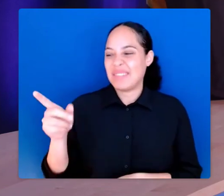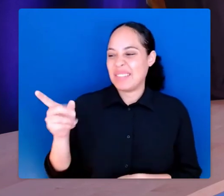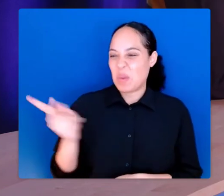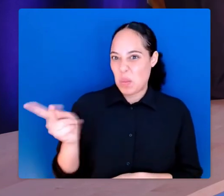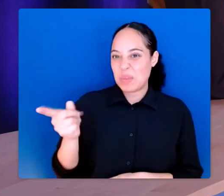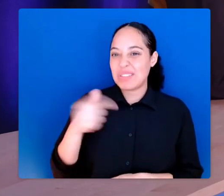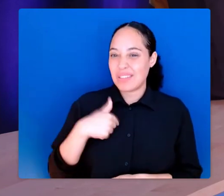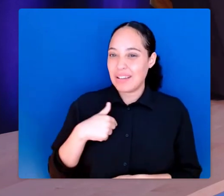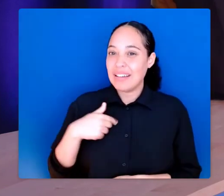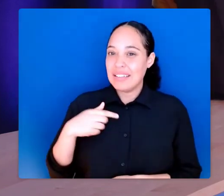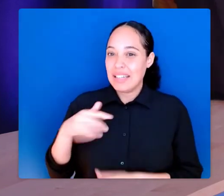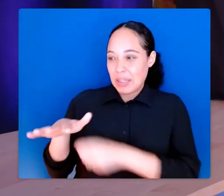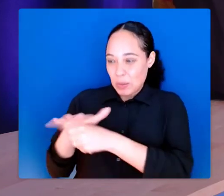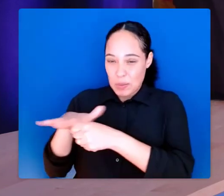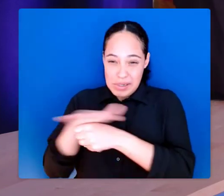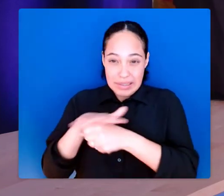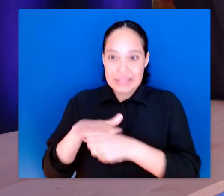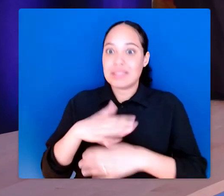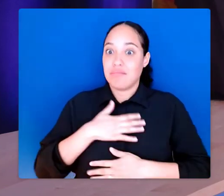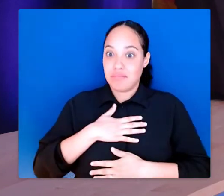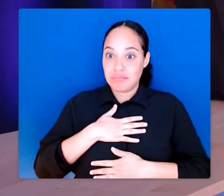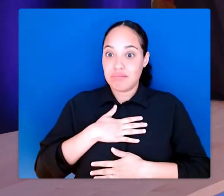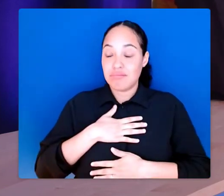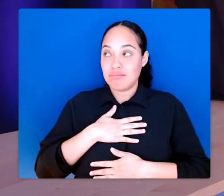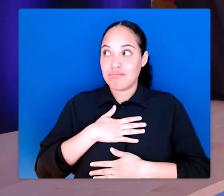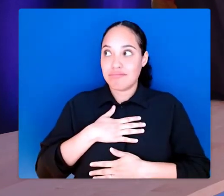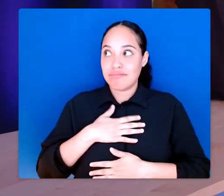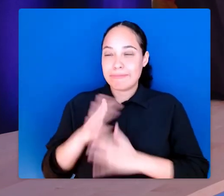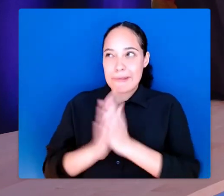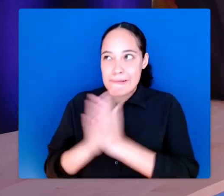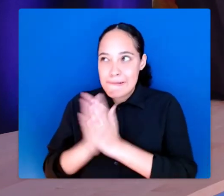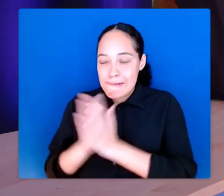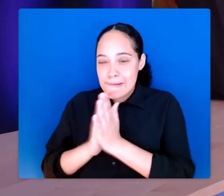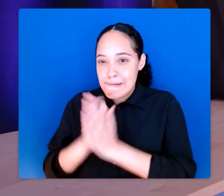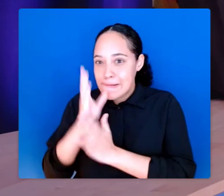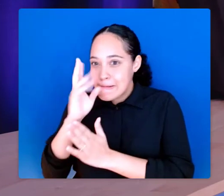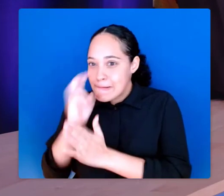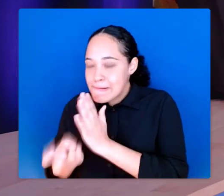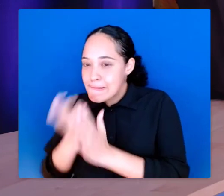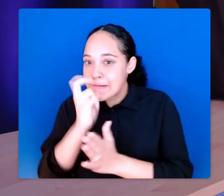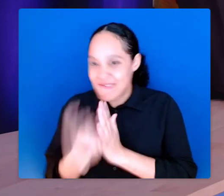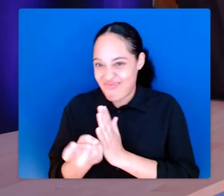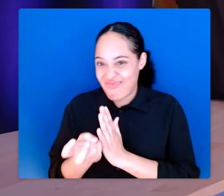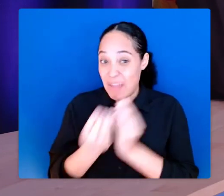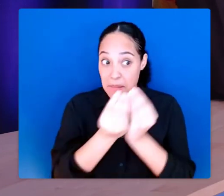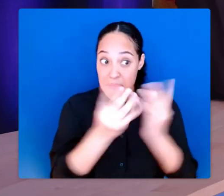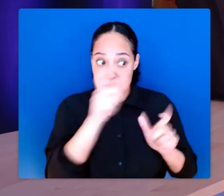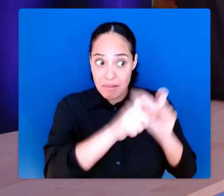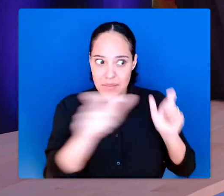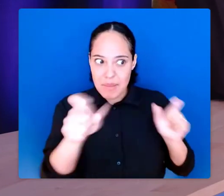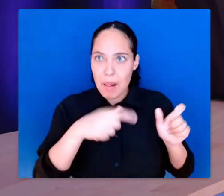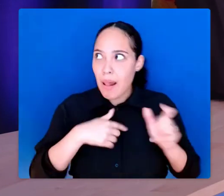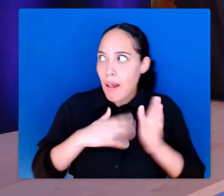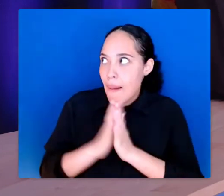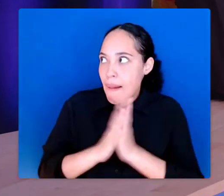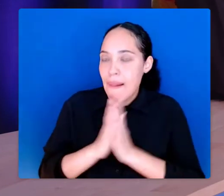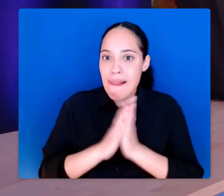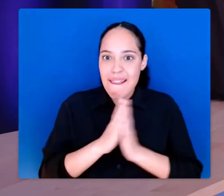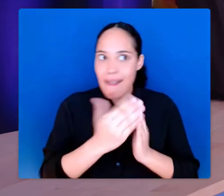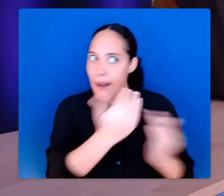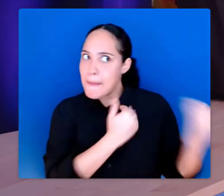sales online, and that triggered him to get into web scraping and Google Analytics, and eventually into data science AI. And